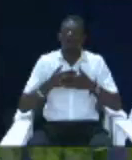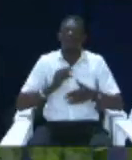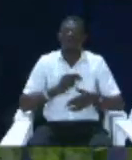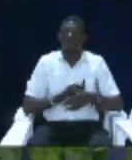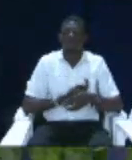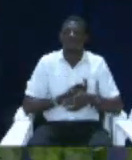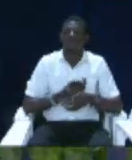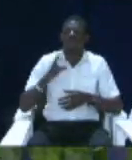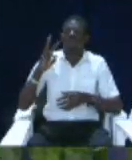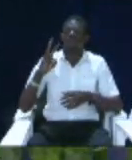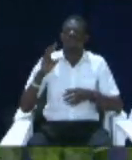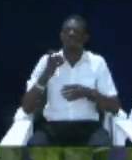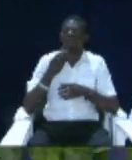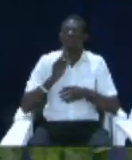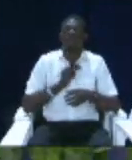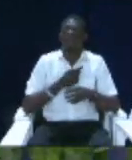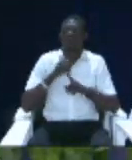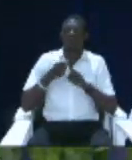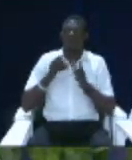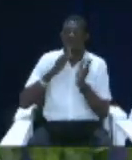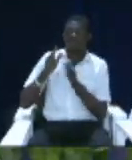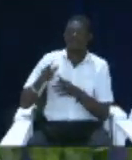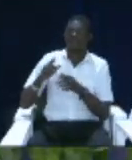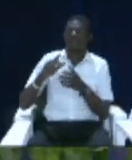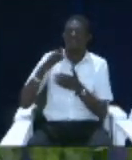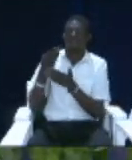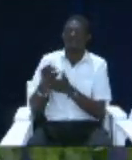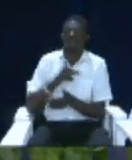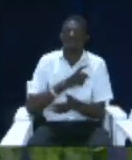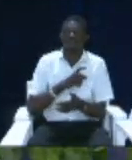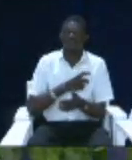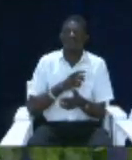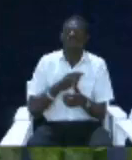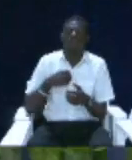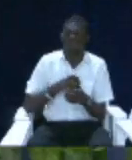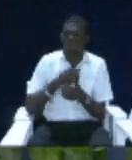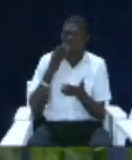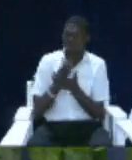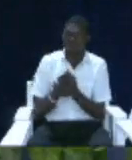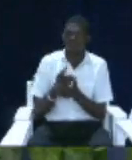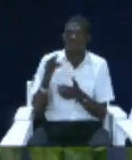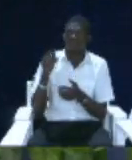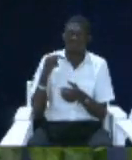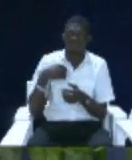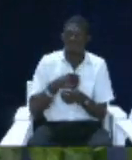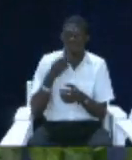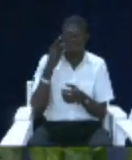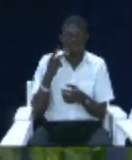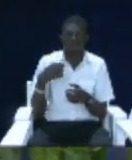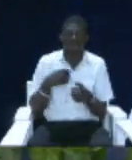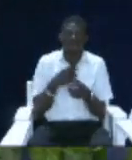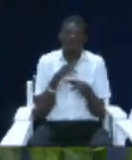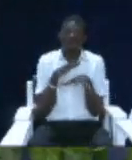six of us, by the time we left, we got to police checkpoint, we stopped. You can see that we were